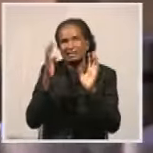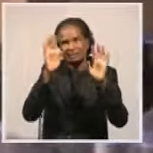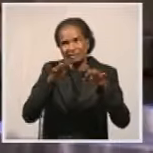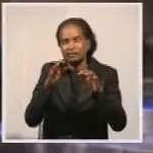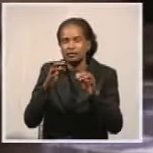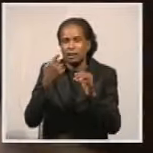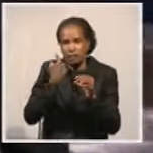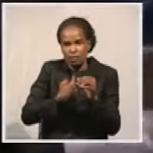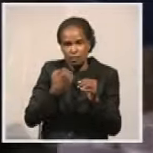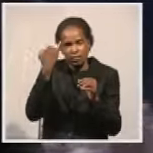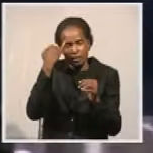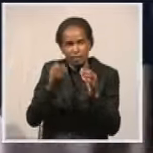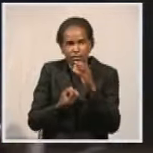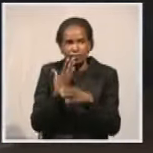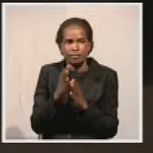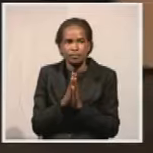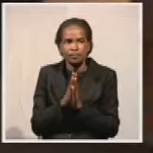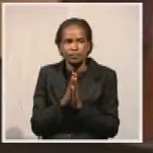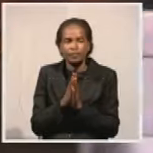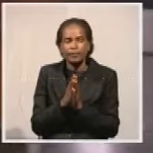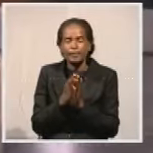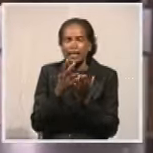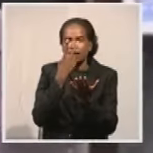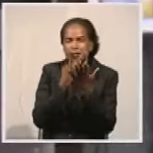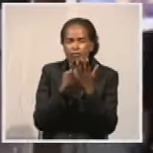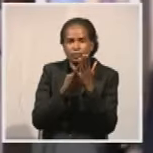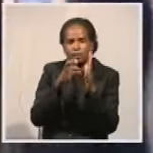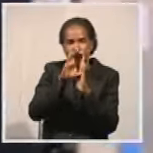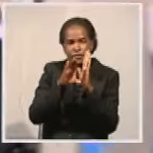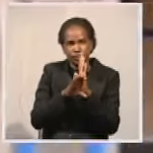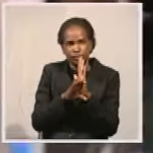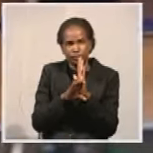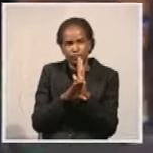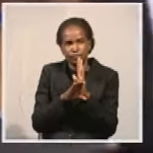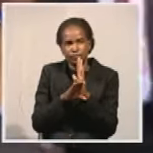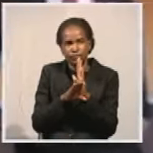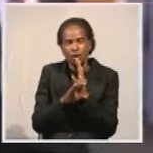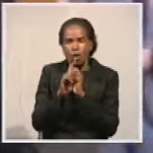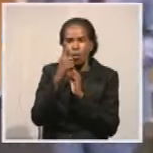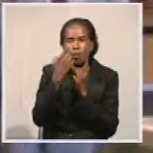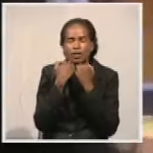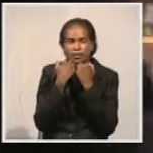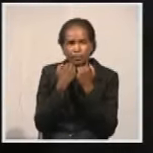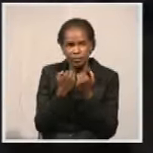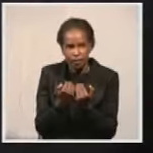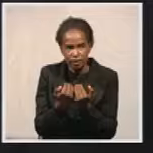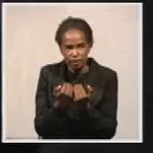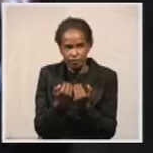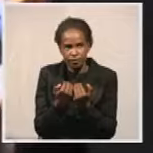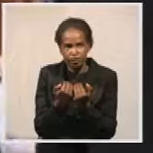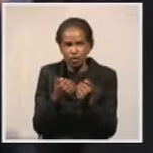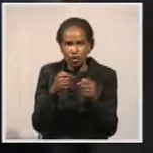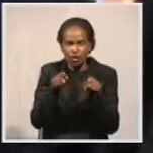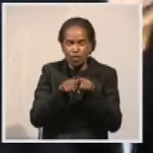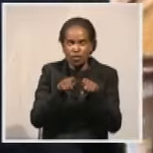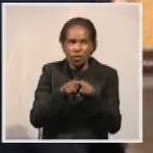jurisdictions. Let's look at the constitution. I think some of the important provisions, one of the most important ones, and also when you're in the cabinet,